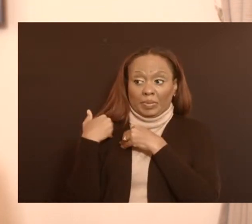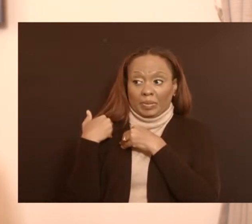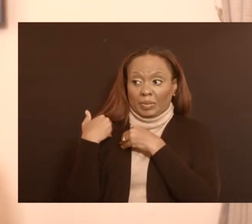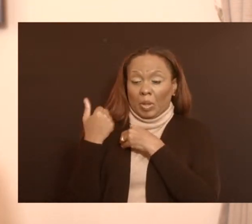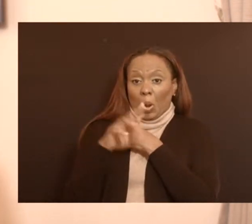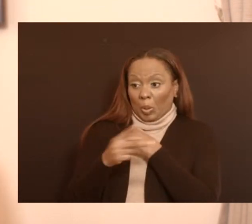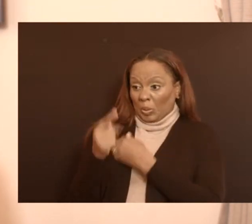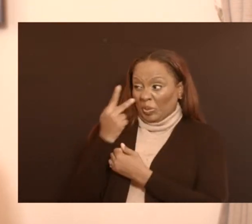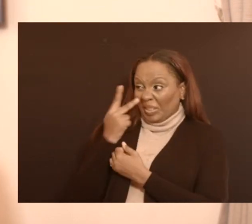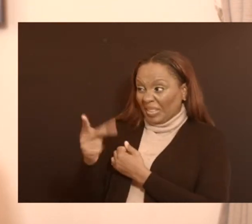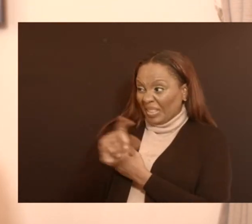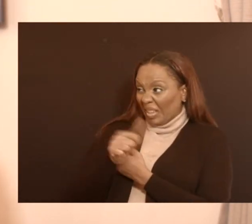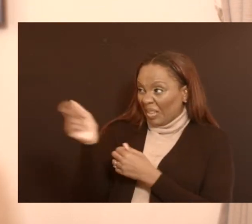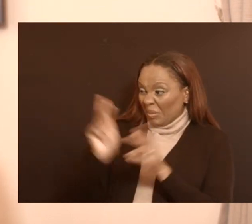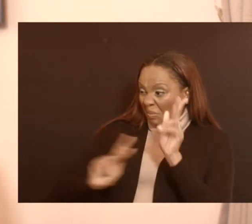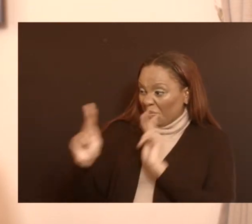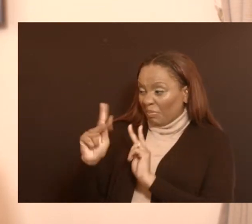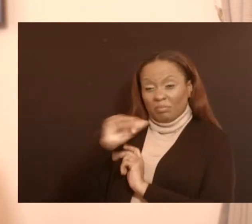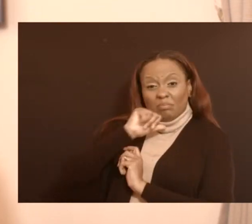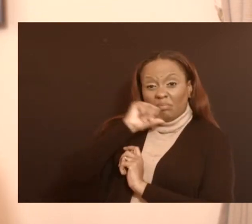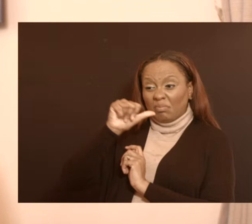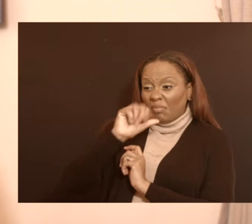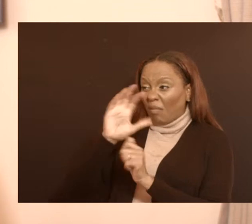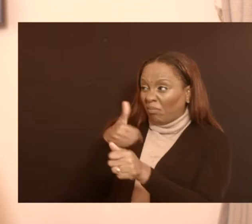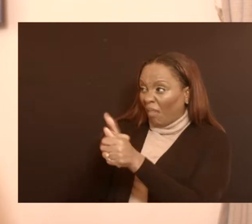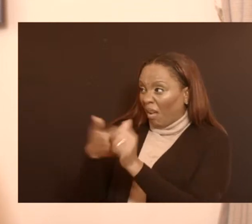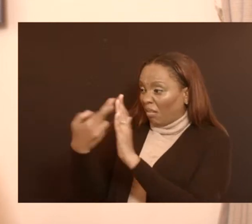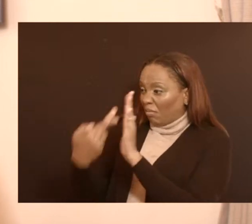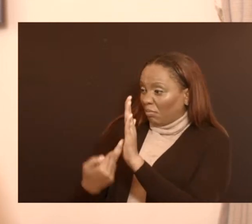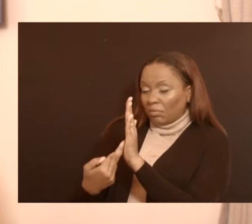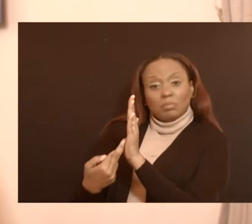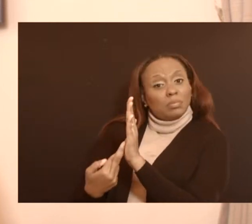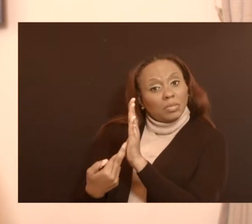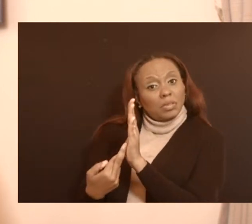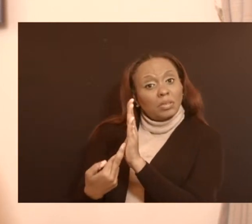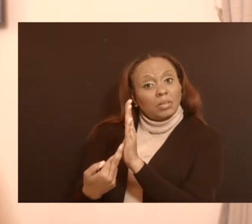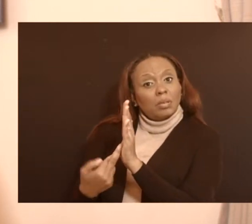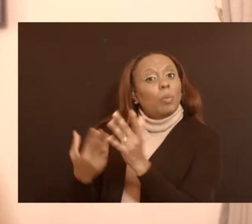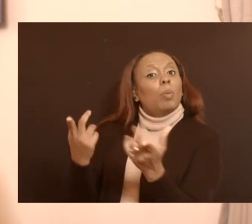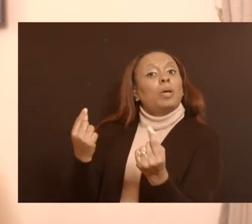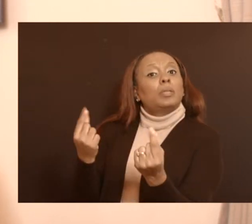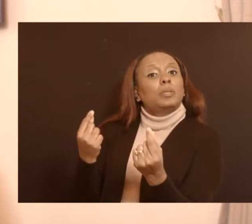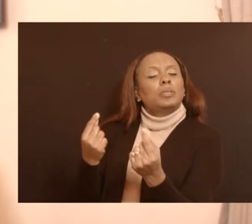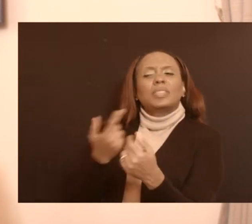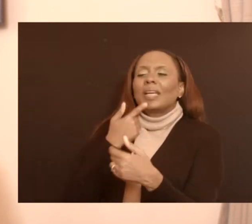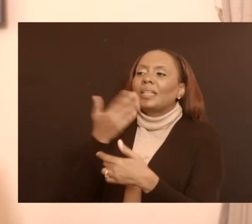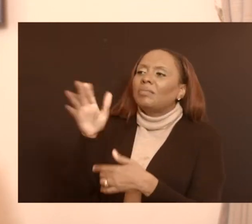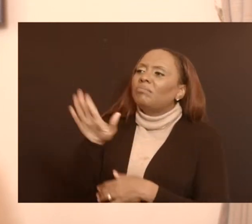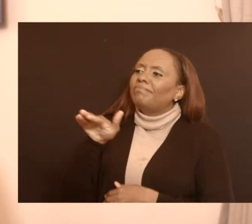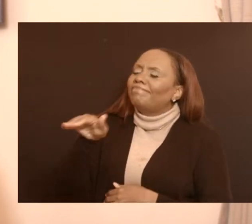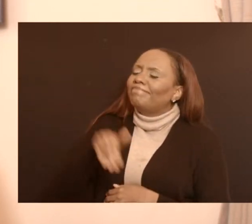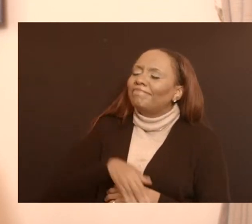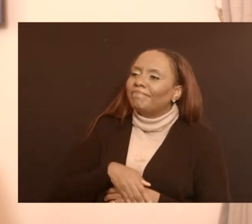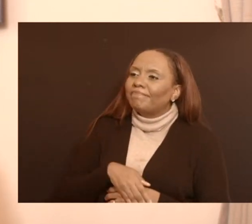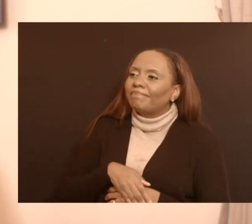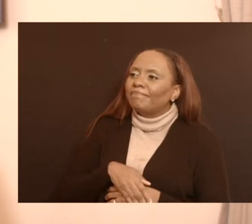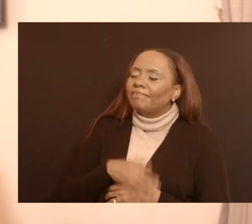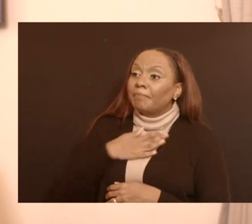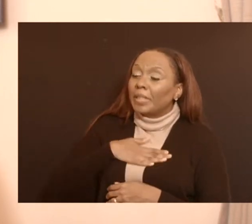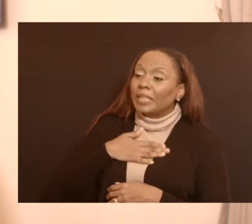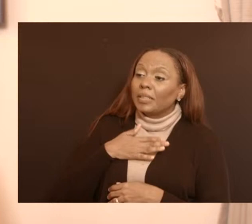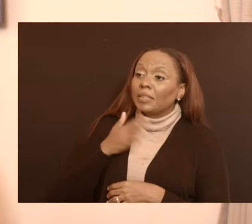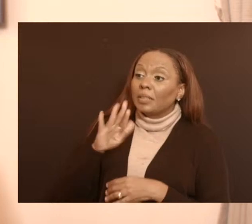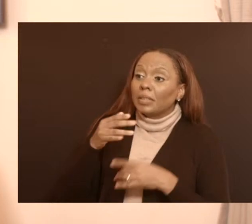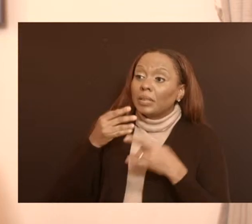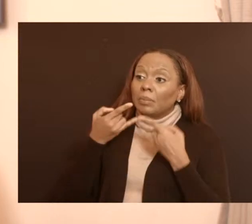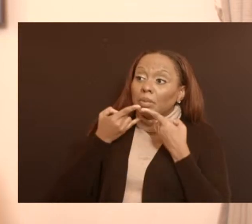are engaging in actions that are not consistent with what we know to be right, we just nudge them slightly and say, hey, you know what, just pull the mask